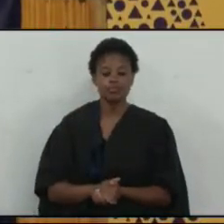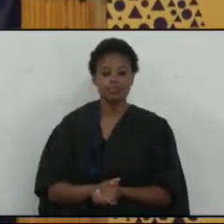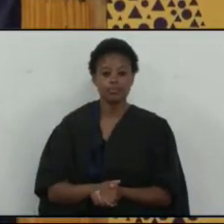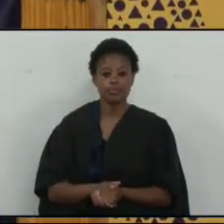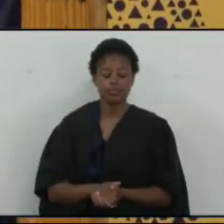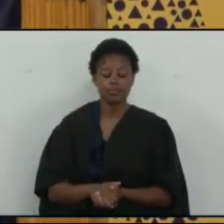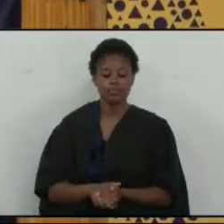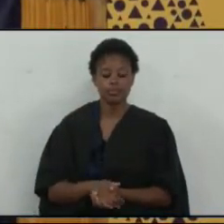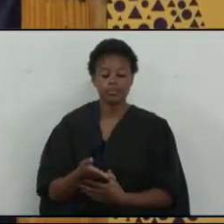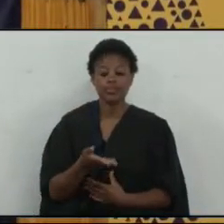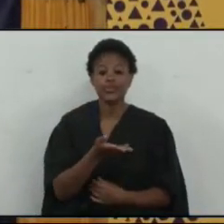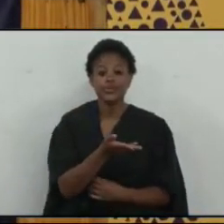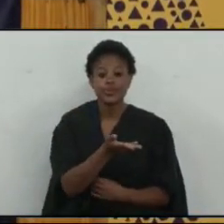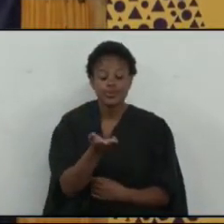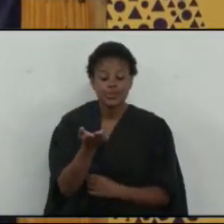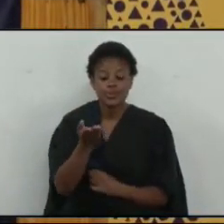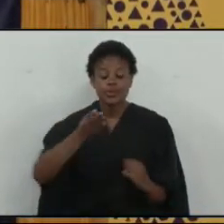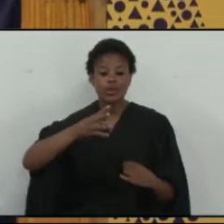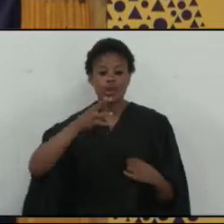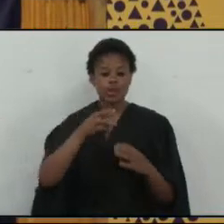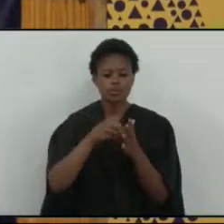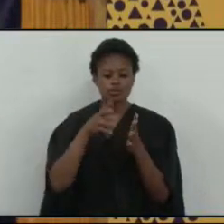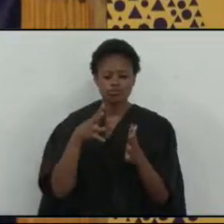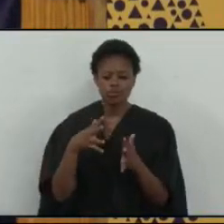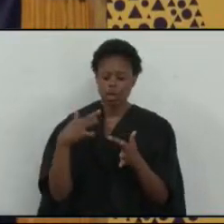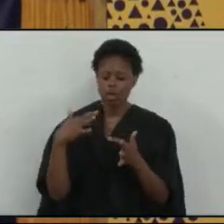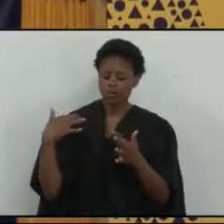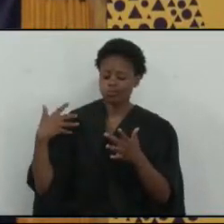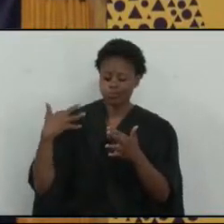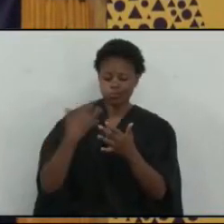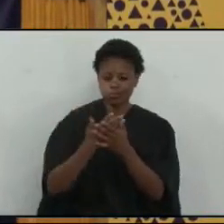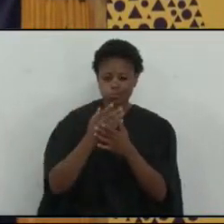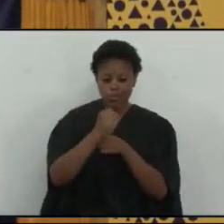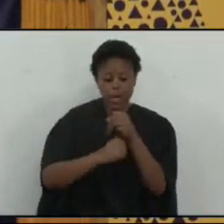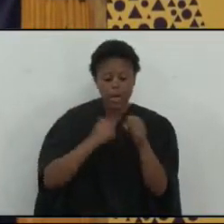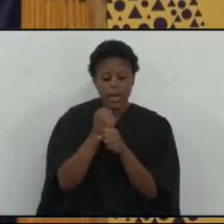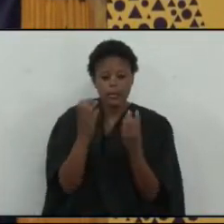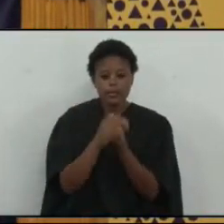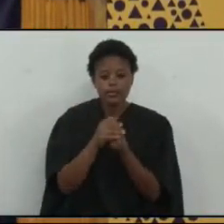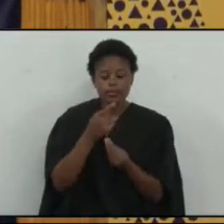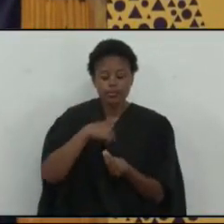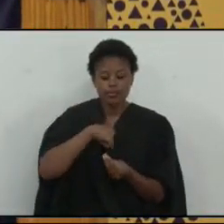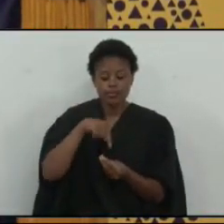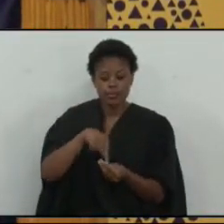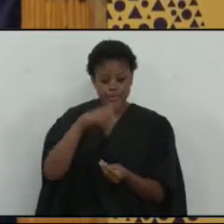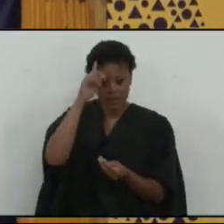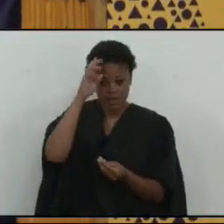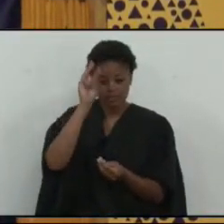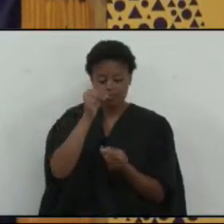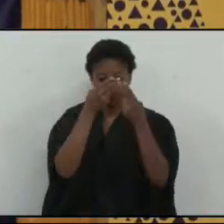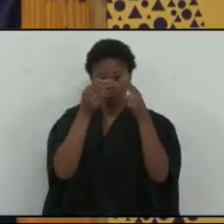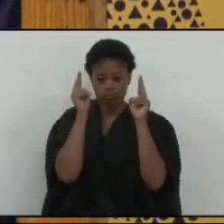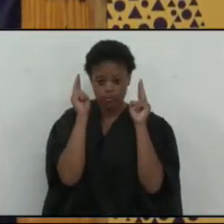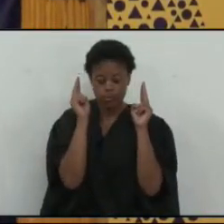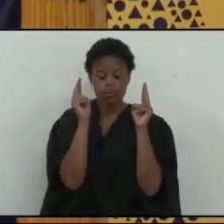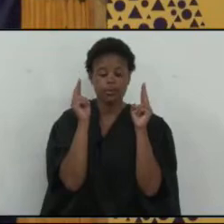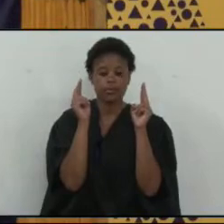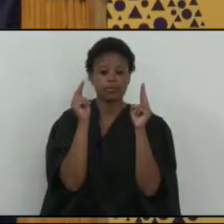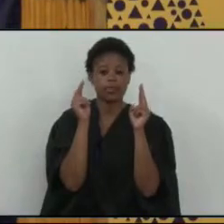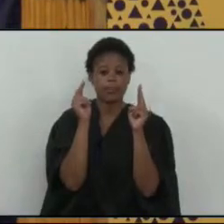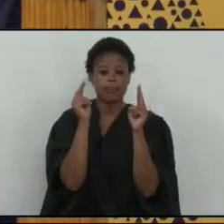You, as students, have spent many years with us at the Mandela University.